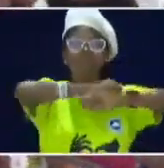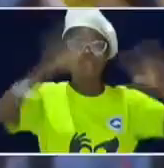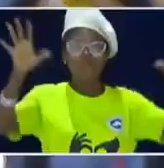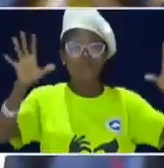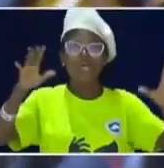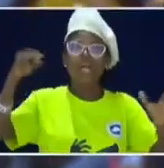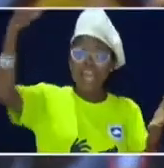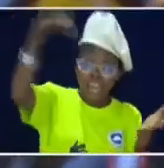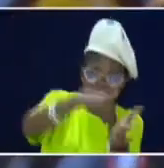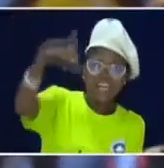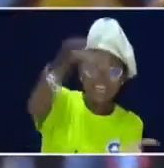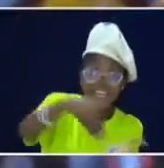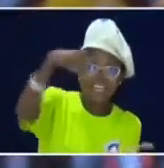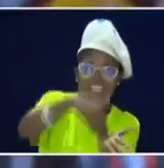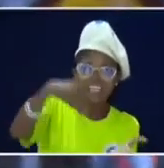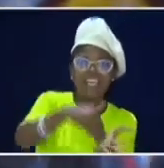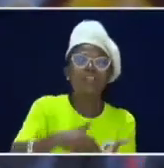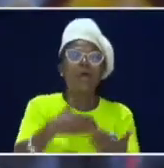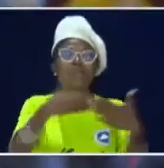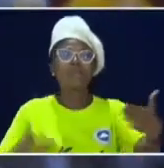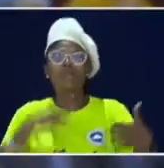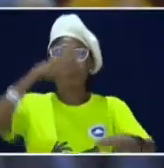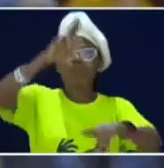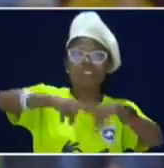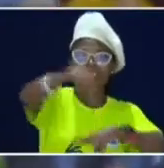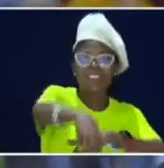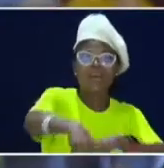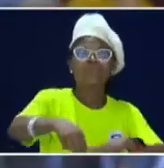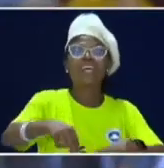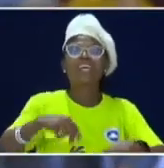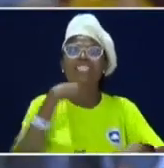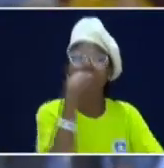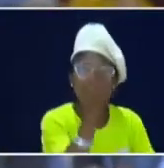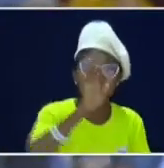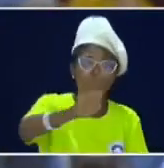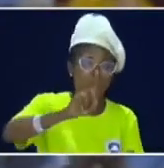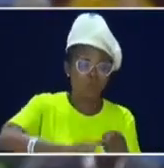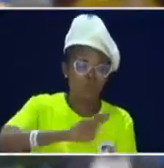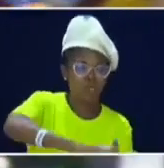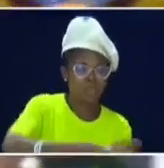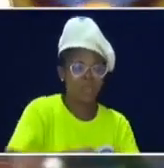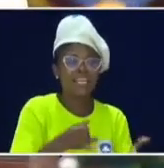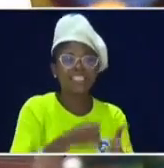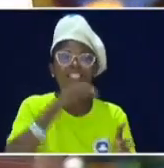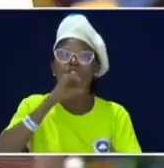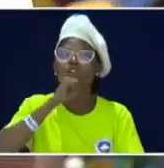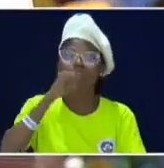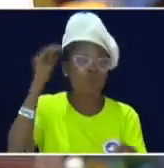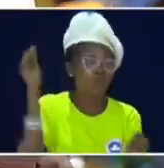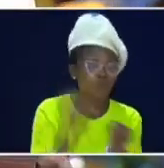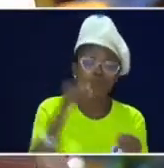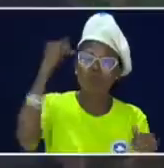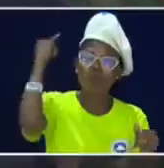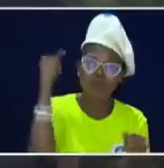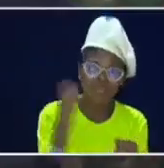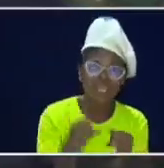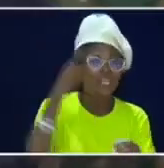One more time, before you sit, help me say to your neighbor, it is not too late for your story to